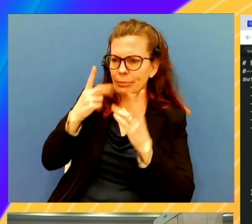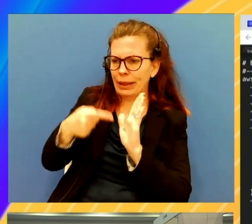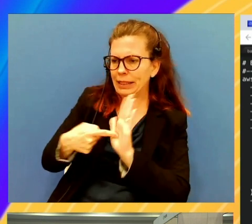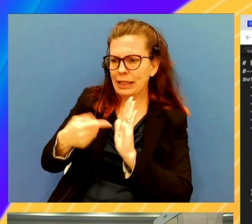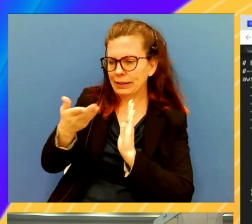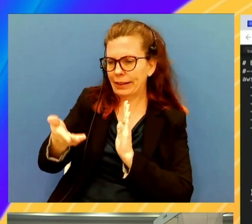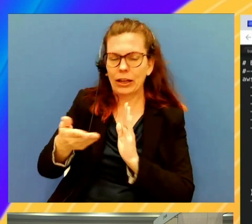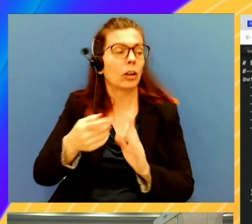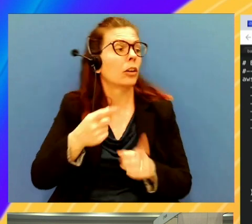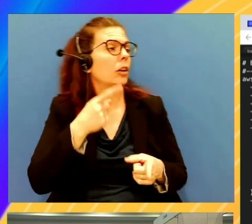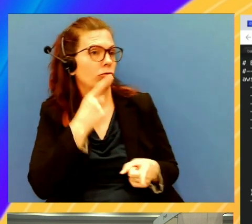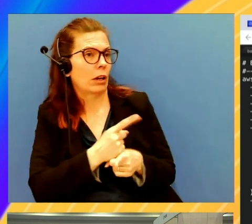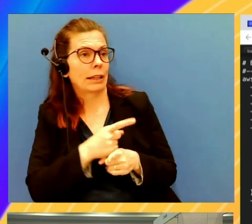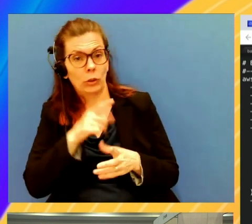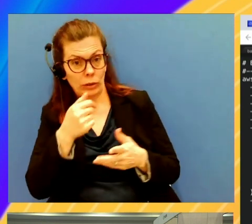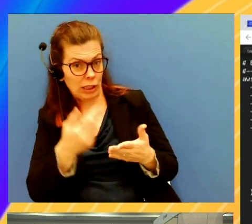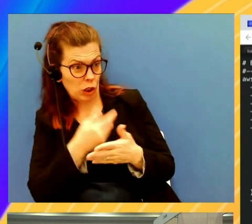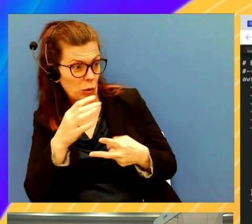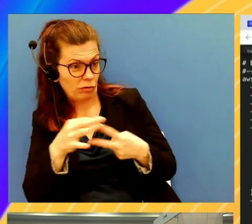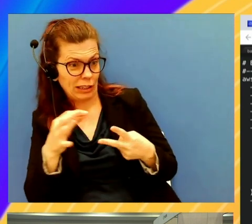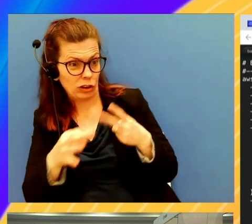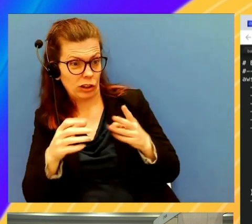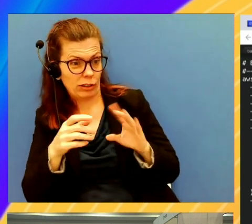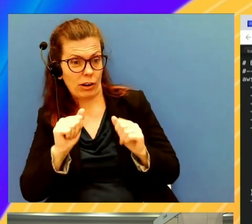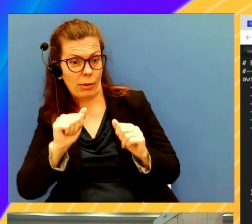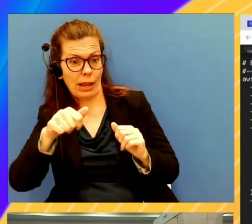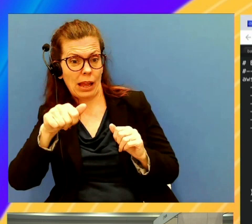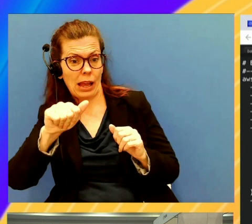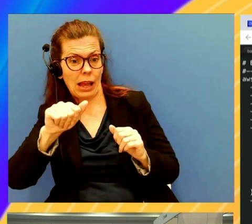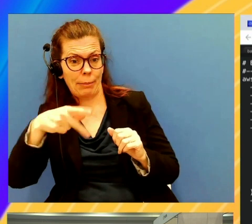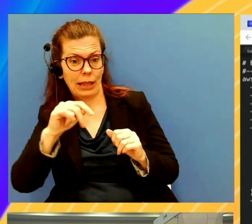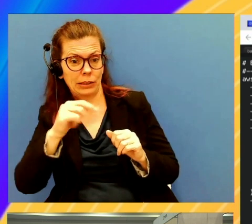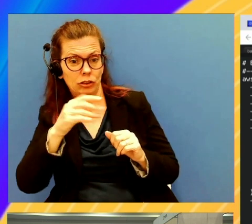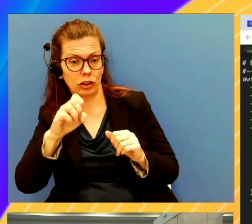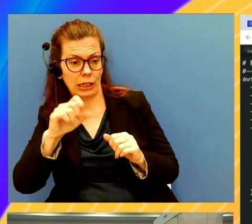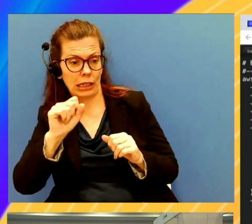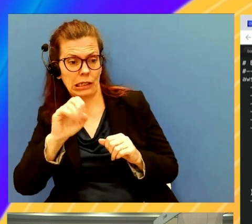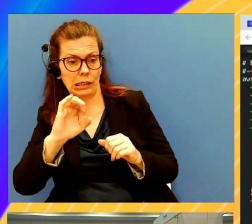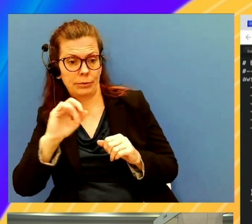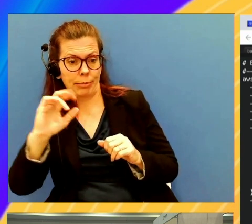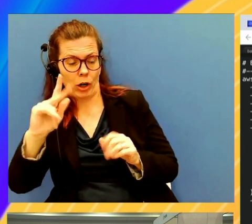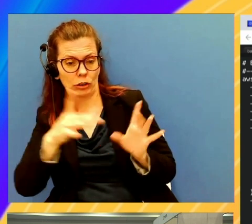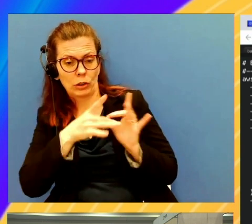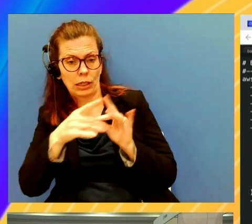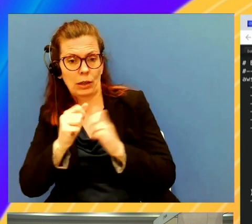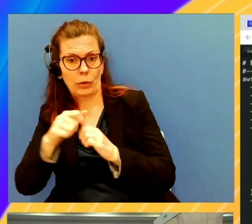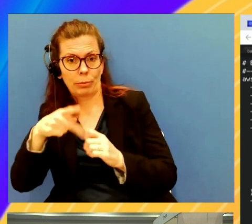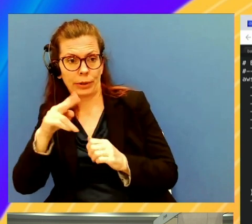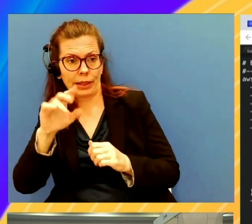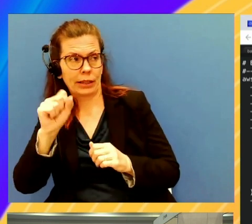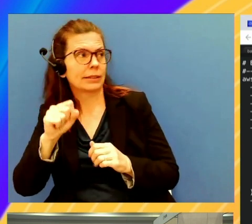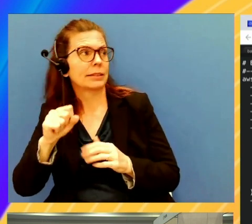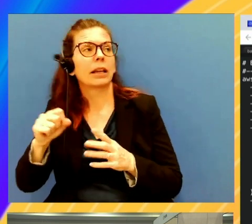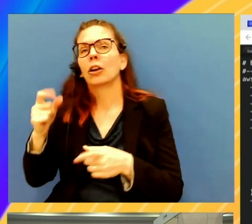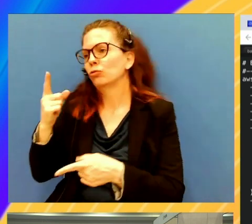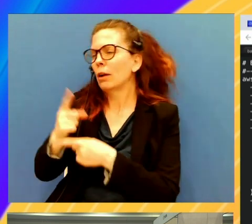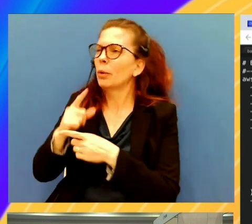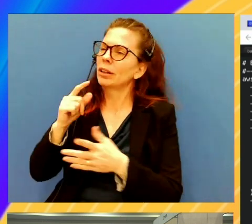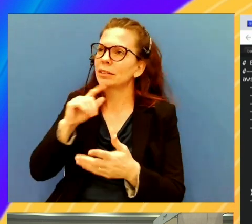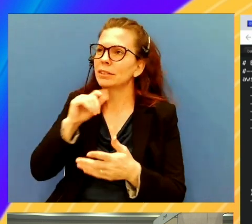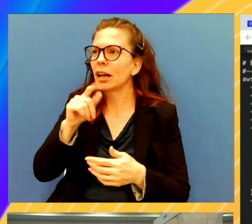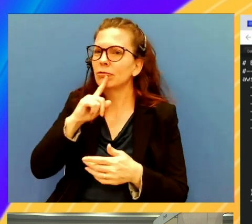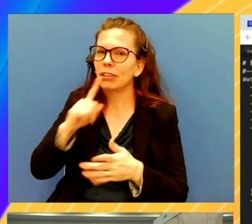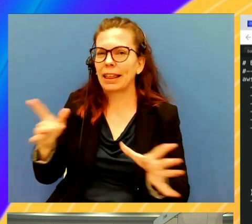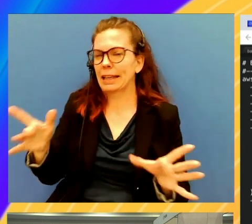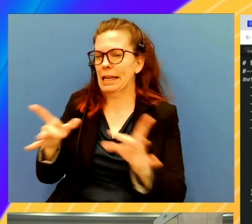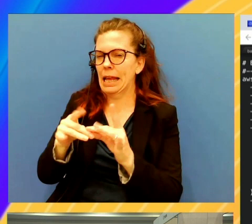of Apache Spark to directly connect into Prometheus. That's correct. Gotcha. Yep. Okay. It doesn't necessarily connect, but it exposes metrics in the Prometheus format.